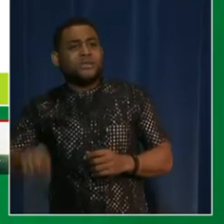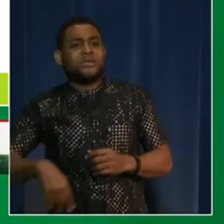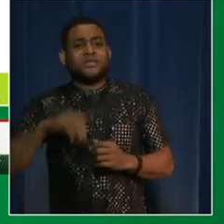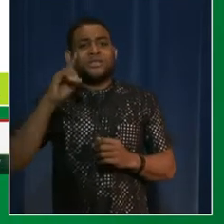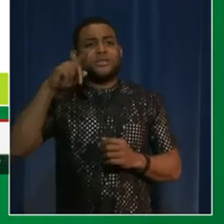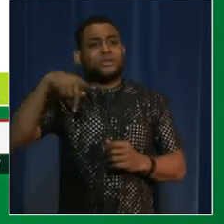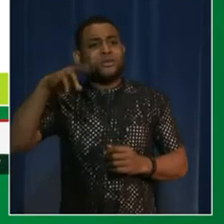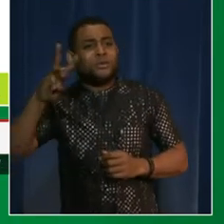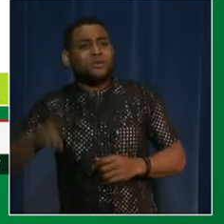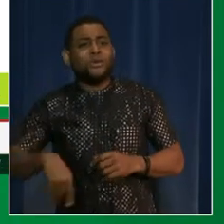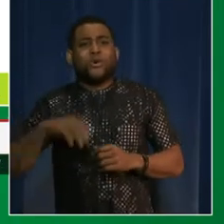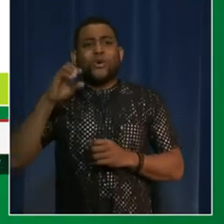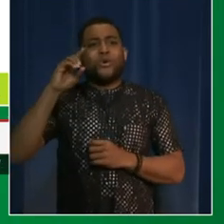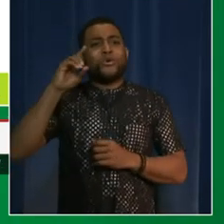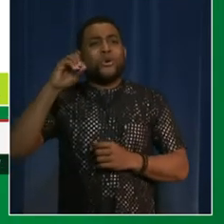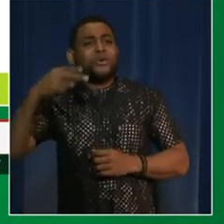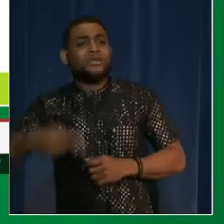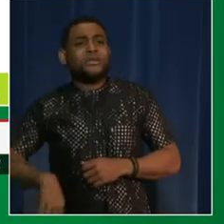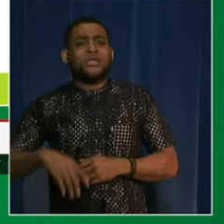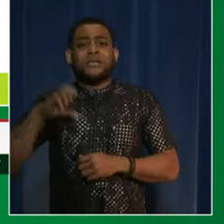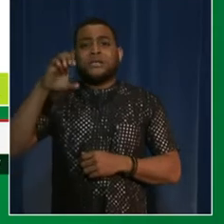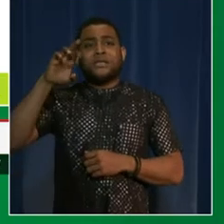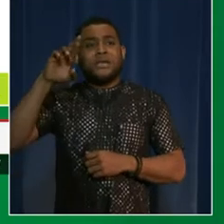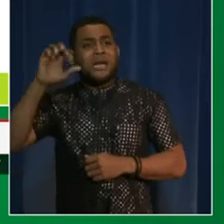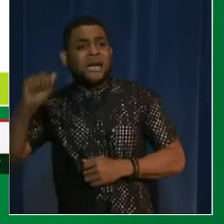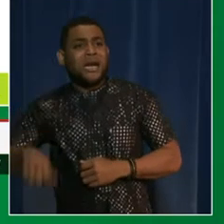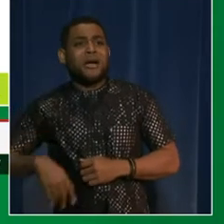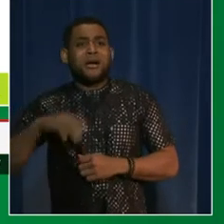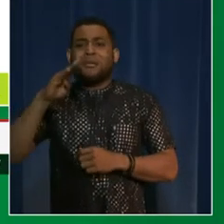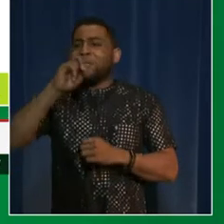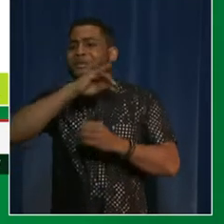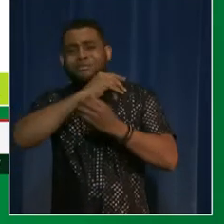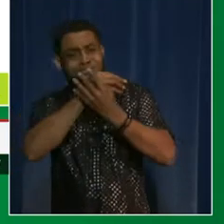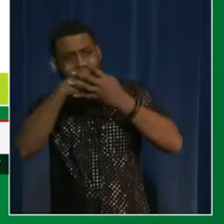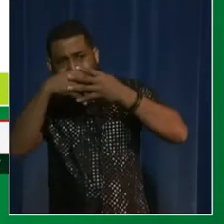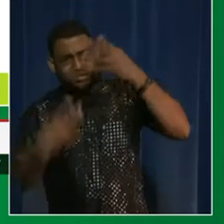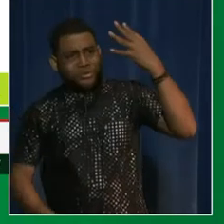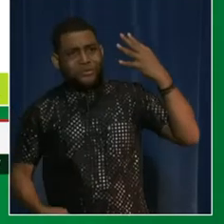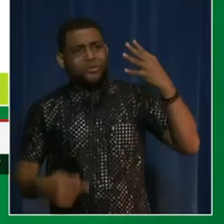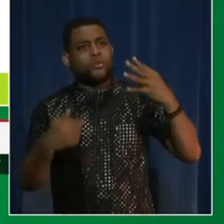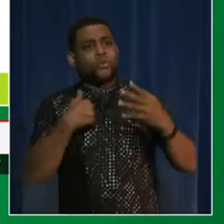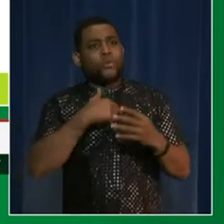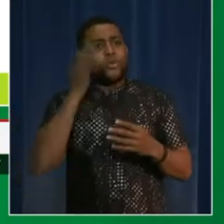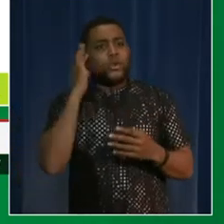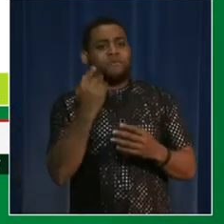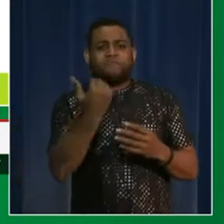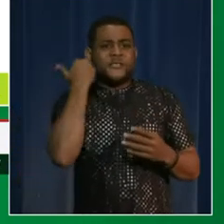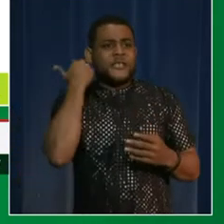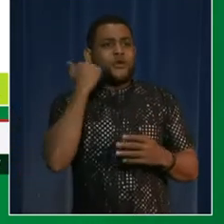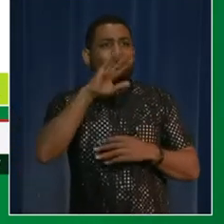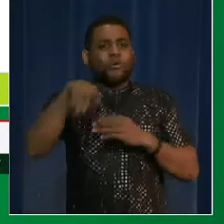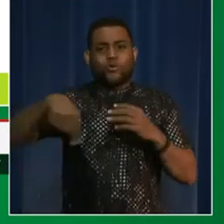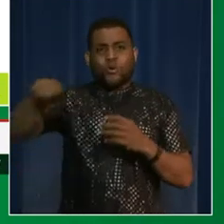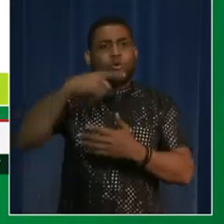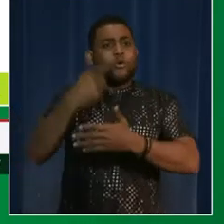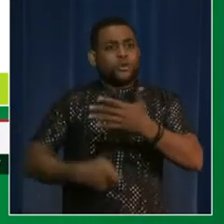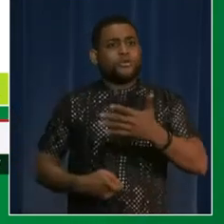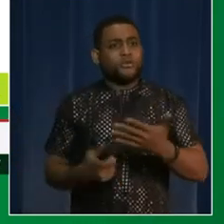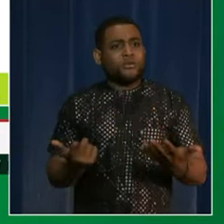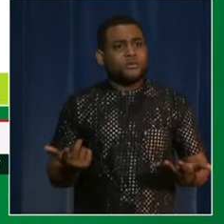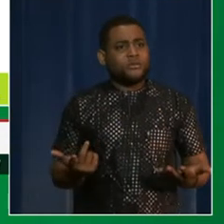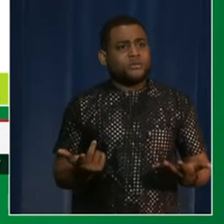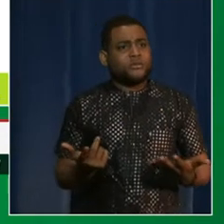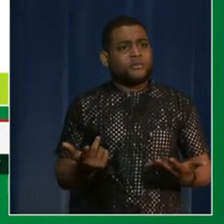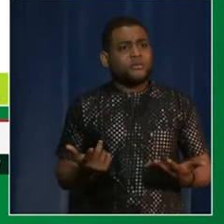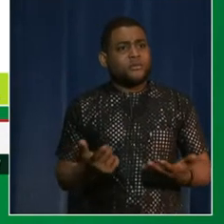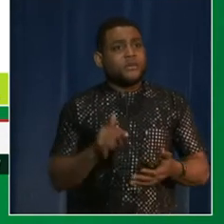DOH, DCRA, ABRA as well. Yes, somebody's clapping. That's a great thing. You guys should